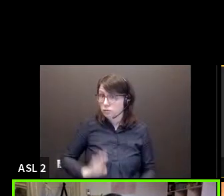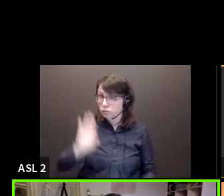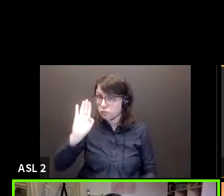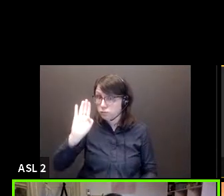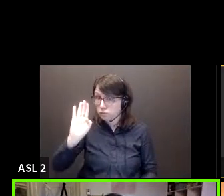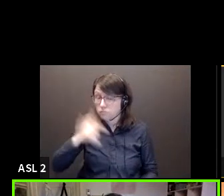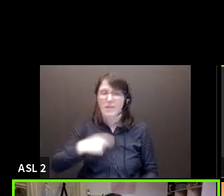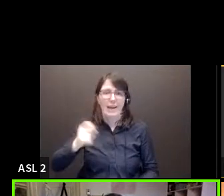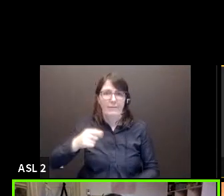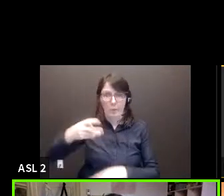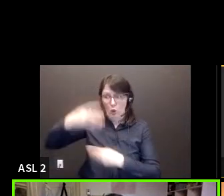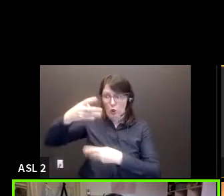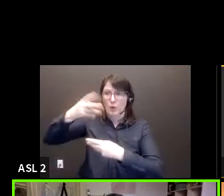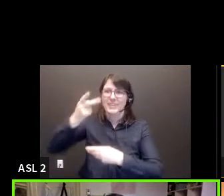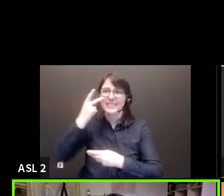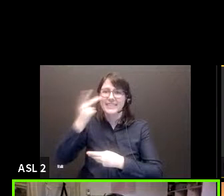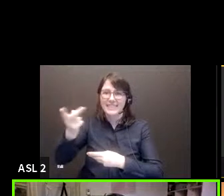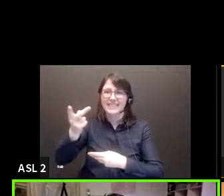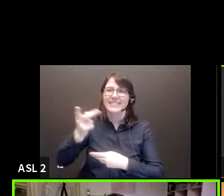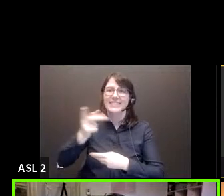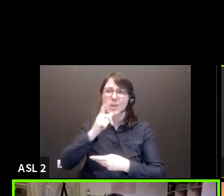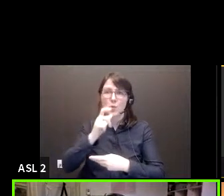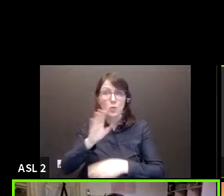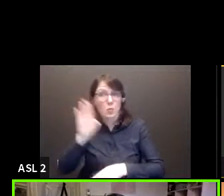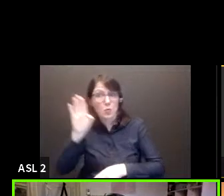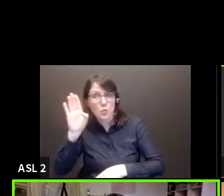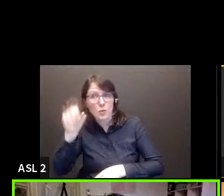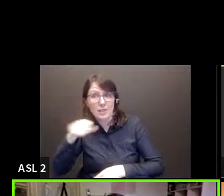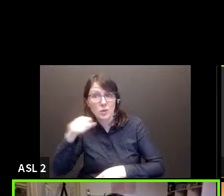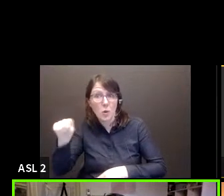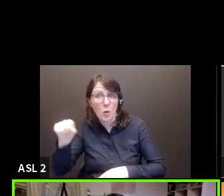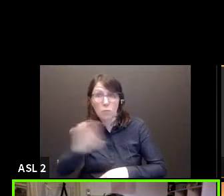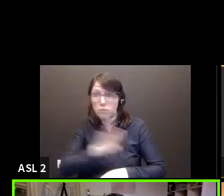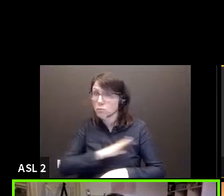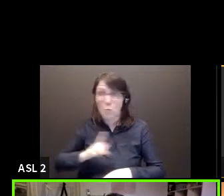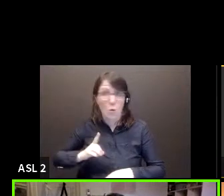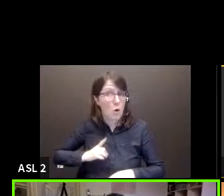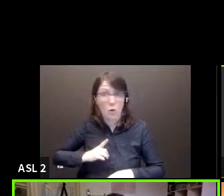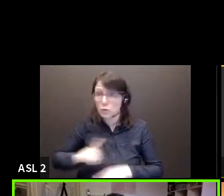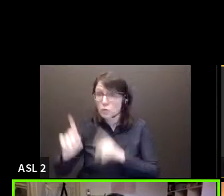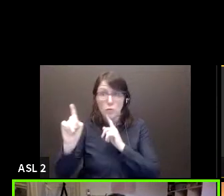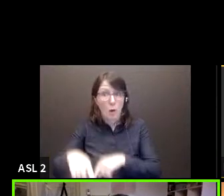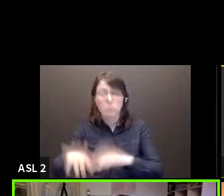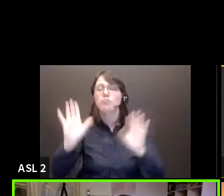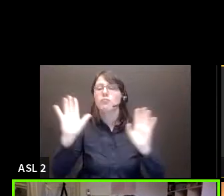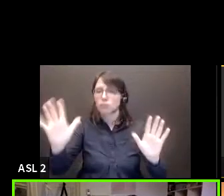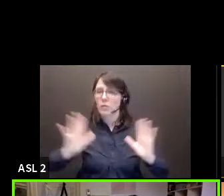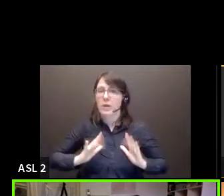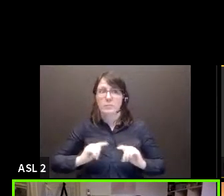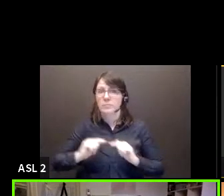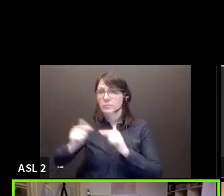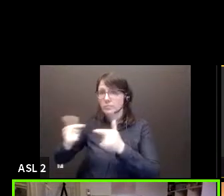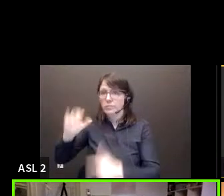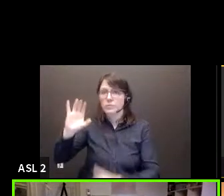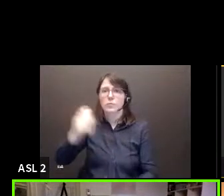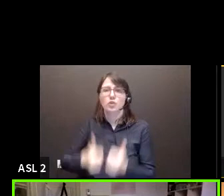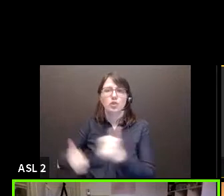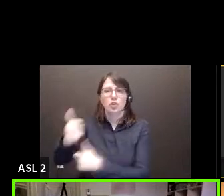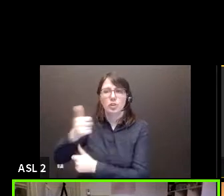scroll through all the faces i don't see any board members so i'll go to the chief chief you had a comment